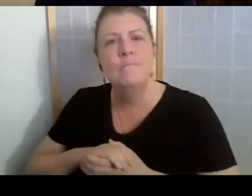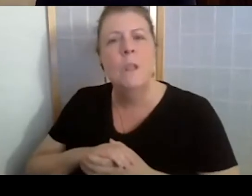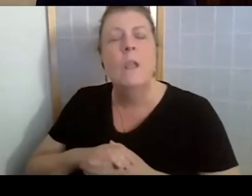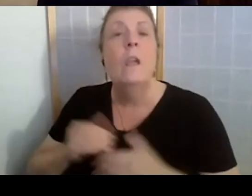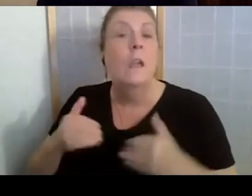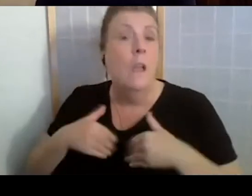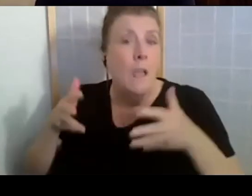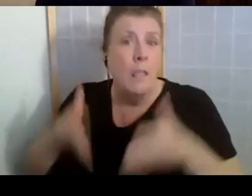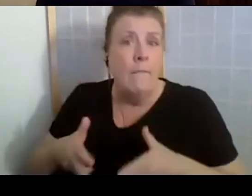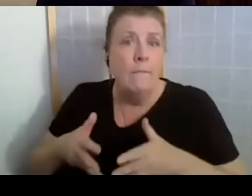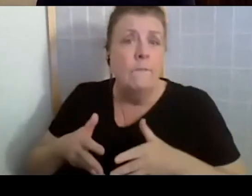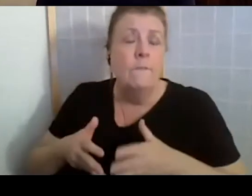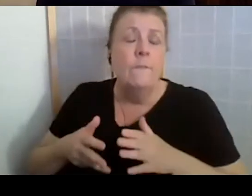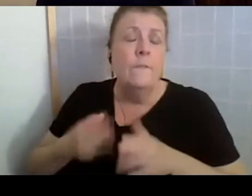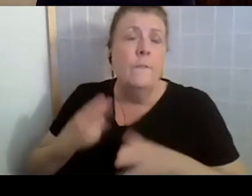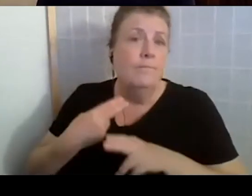few